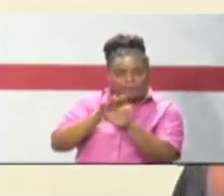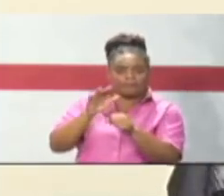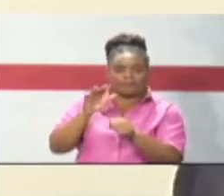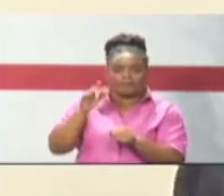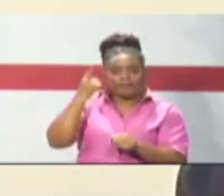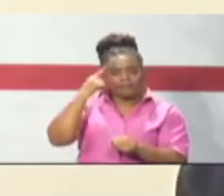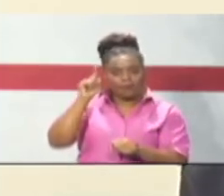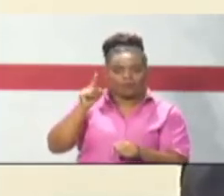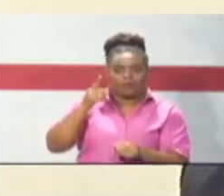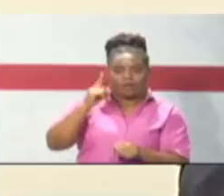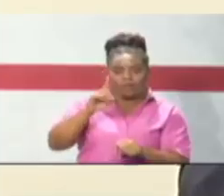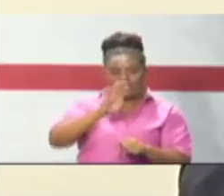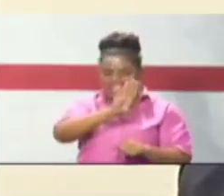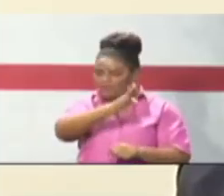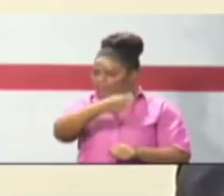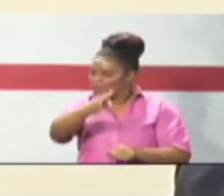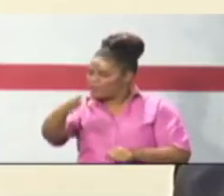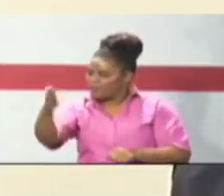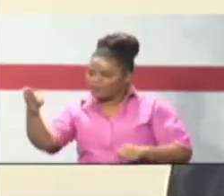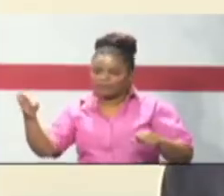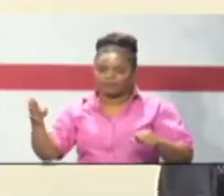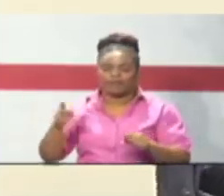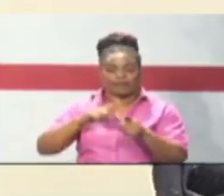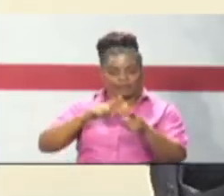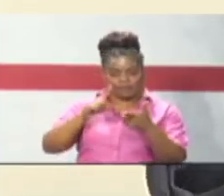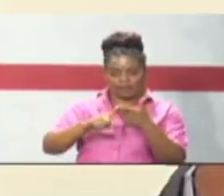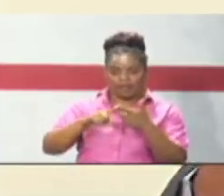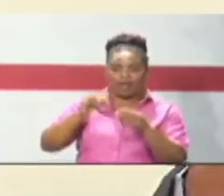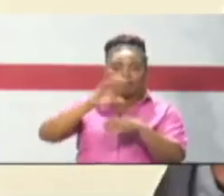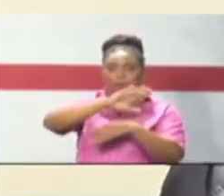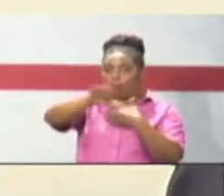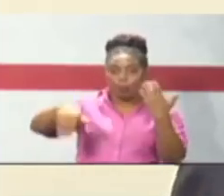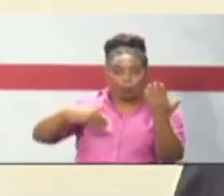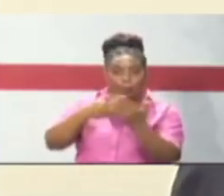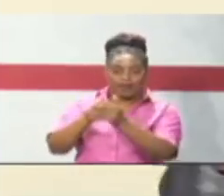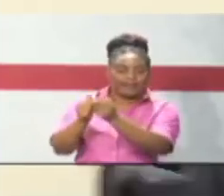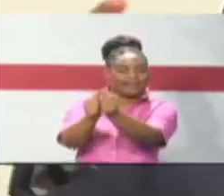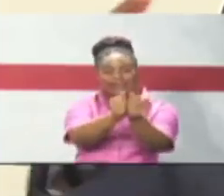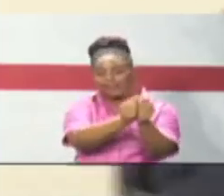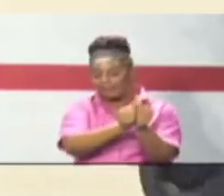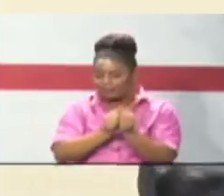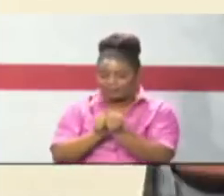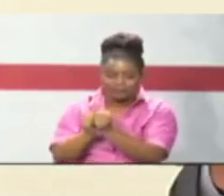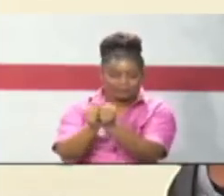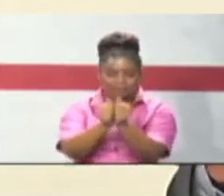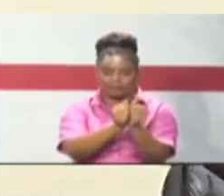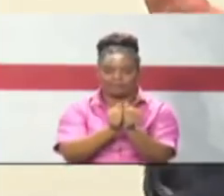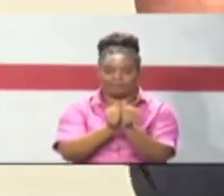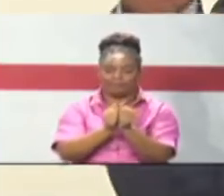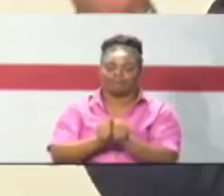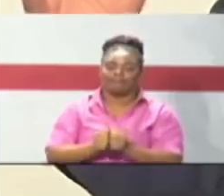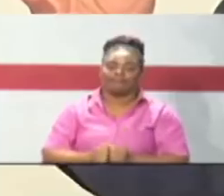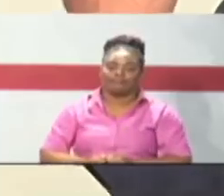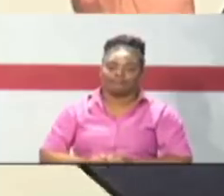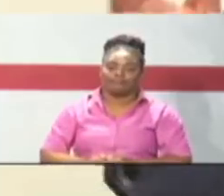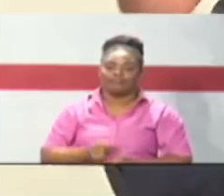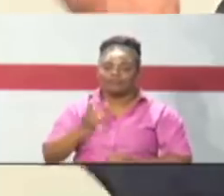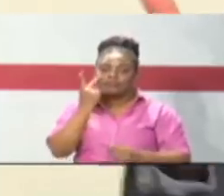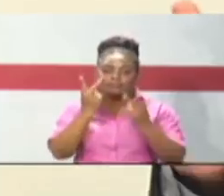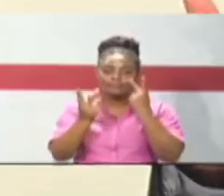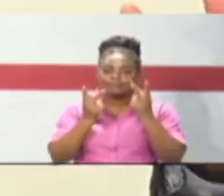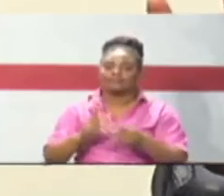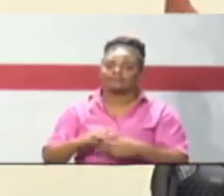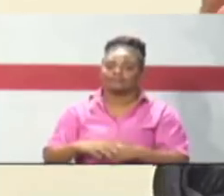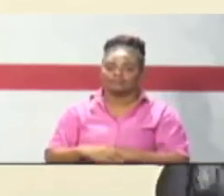is part of a jigsaw. Each trend is part of a jigsaw. We put them together and see what picture